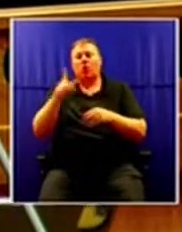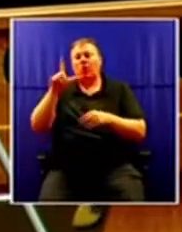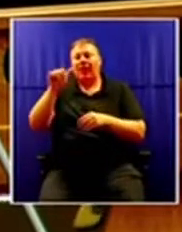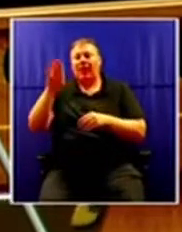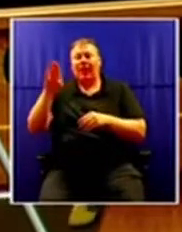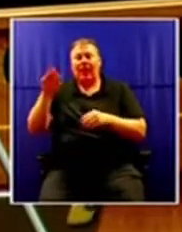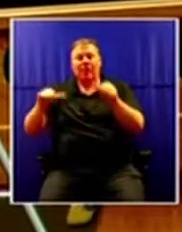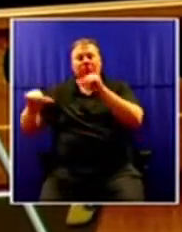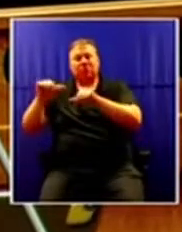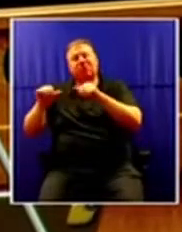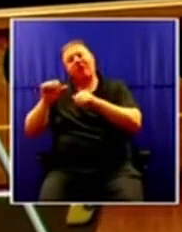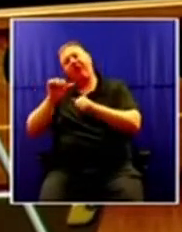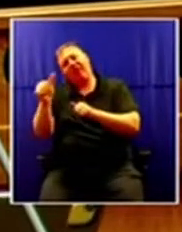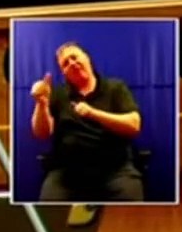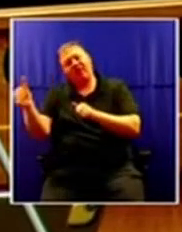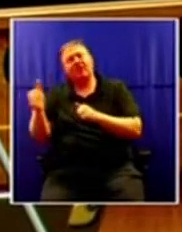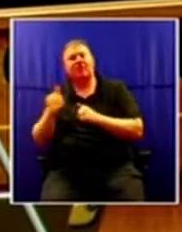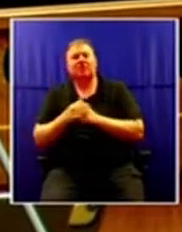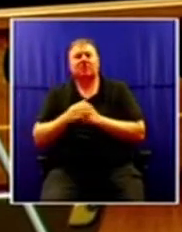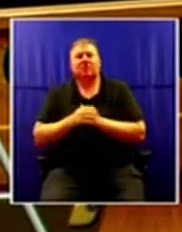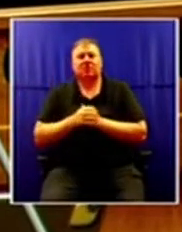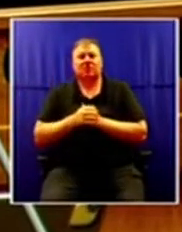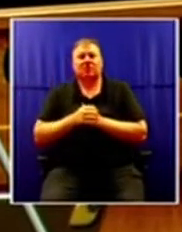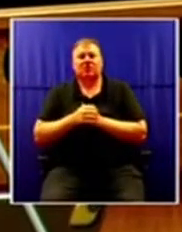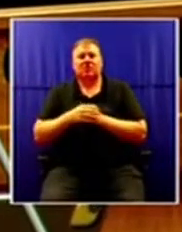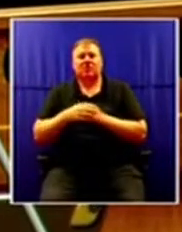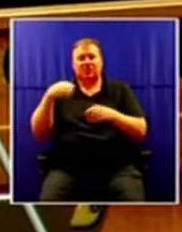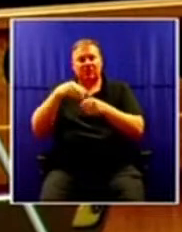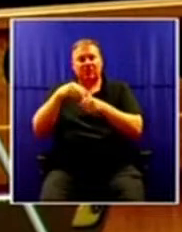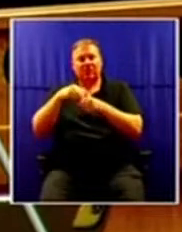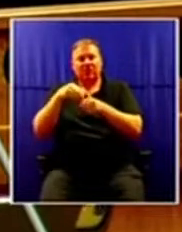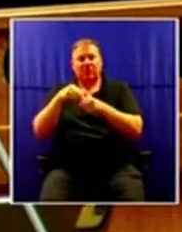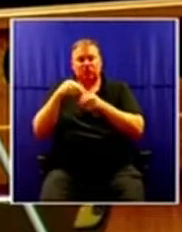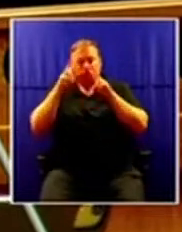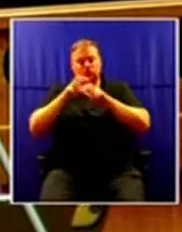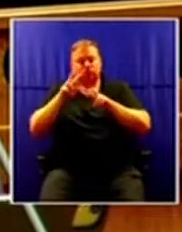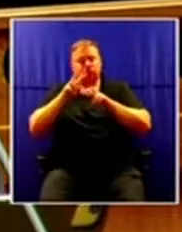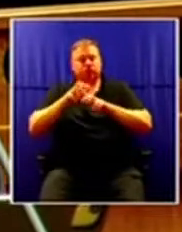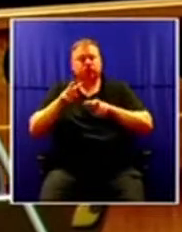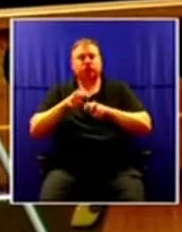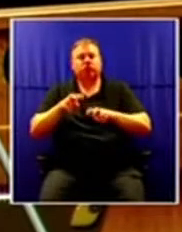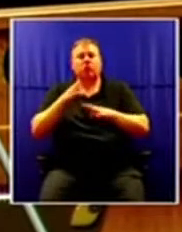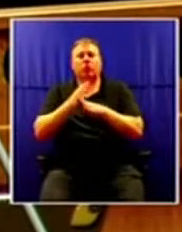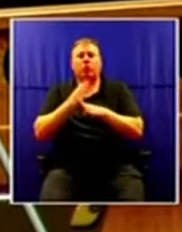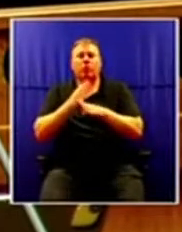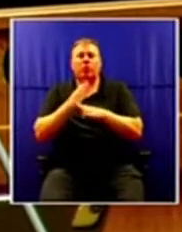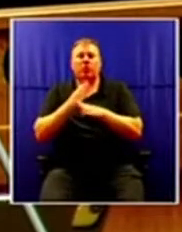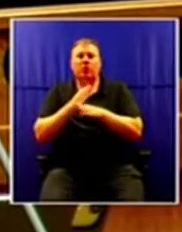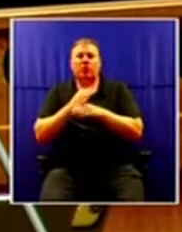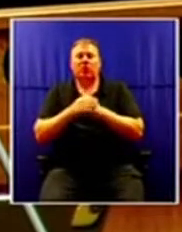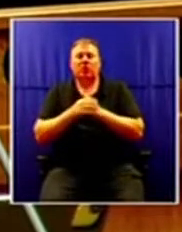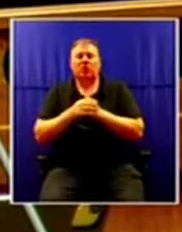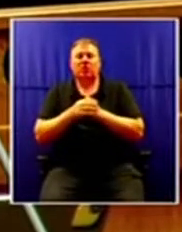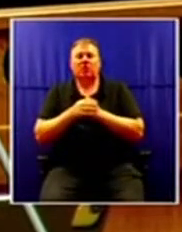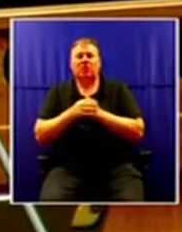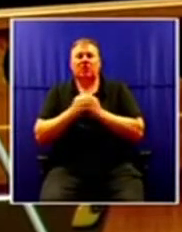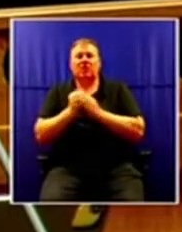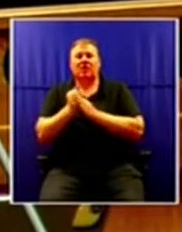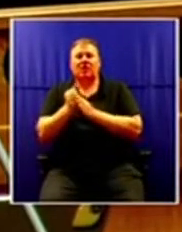the forefront of the genomic surveillance work that has led to the identification